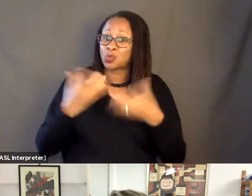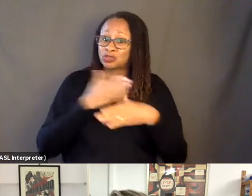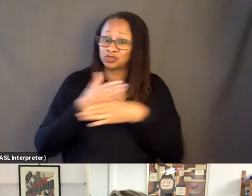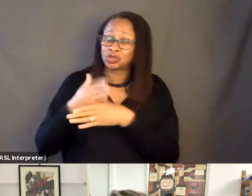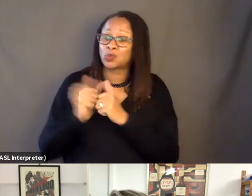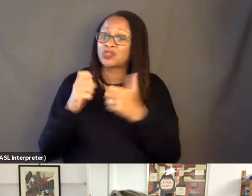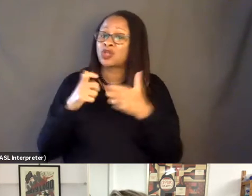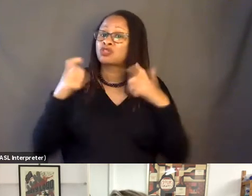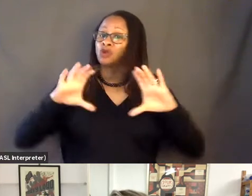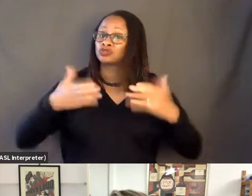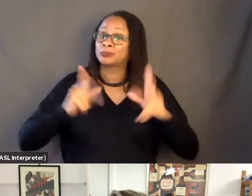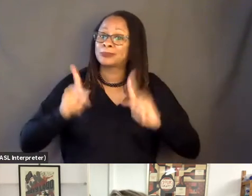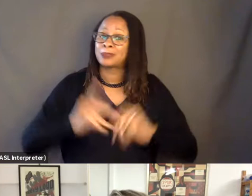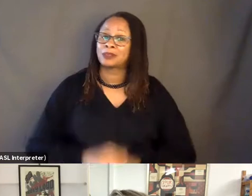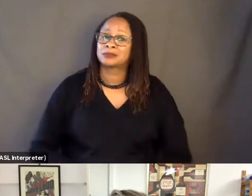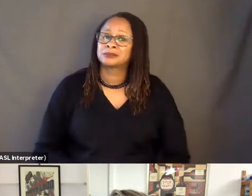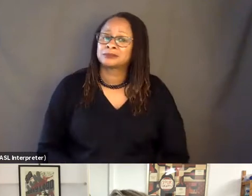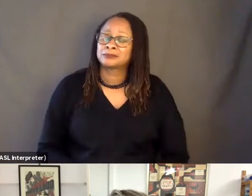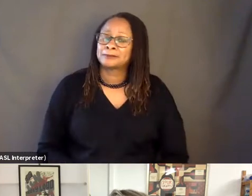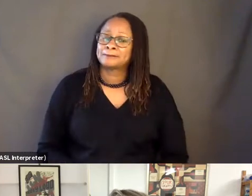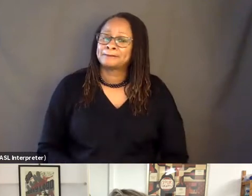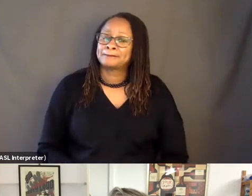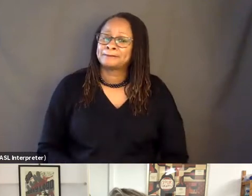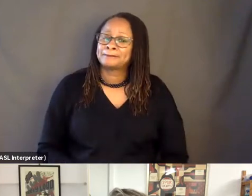a larger group of people.